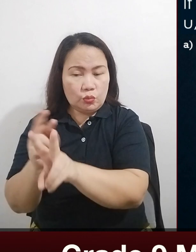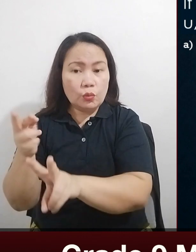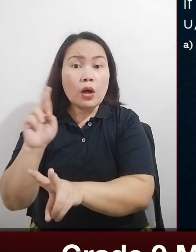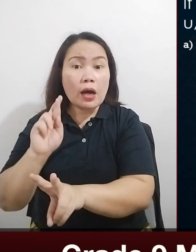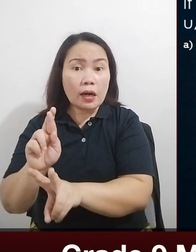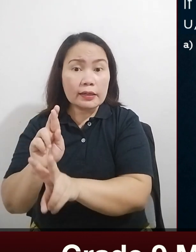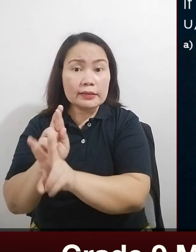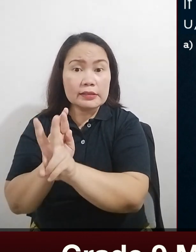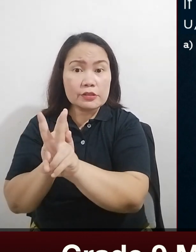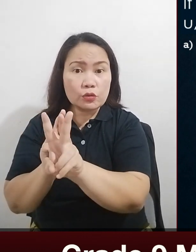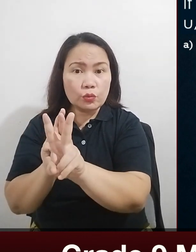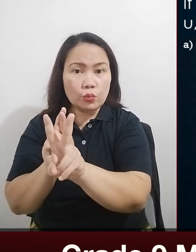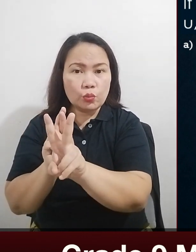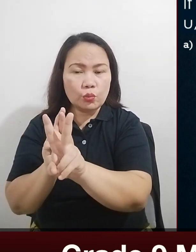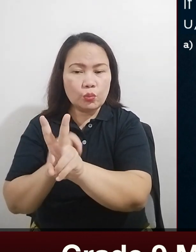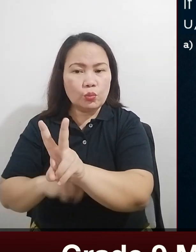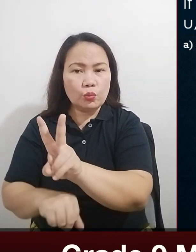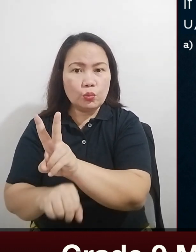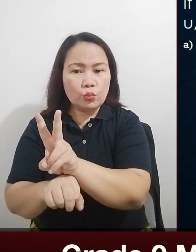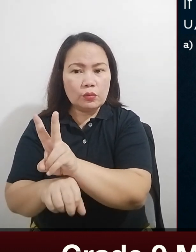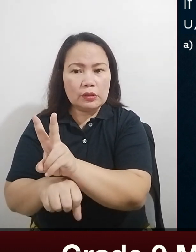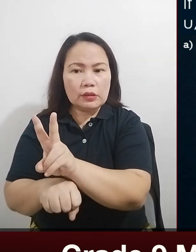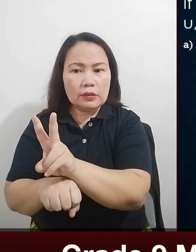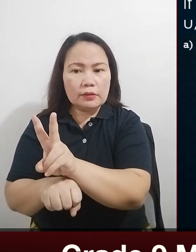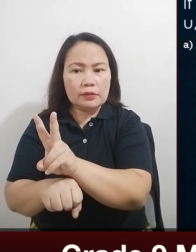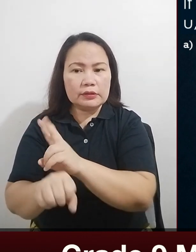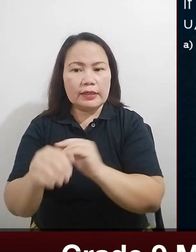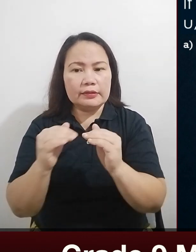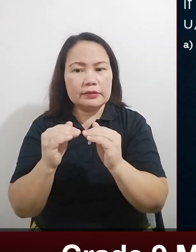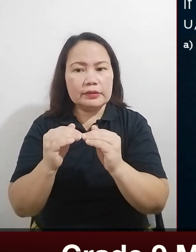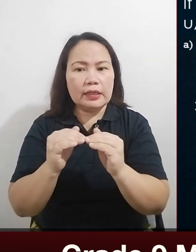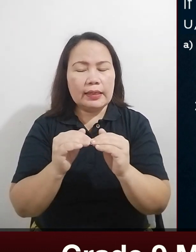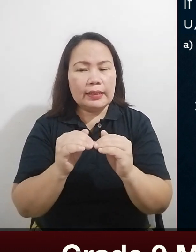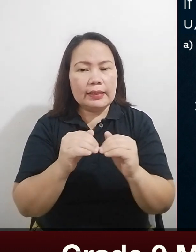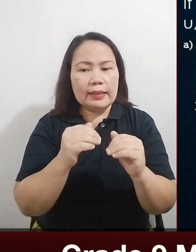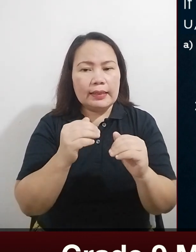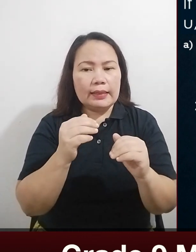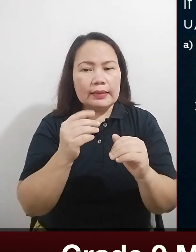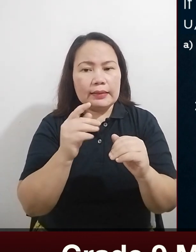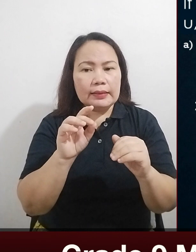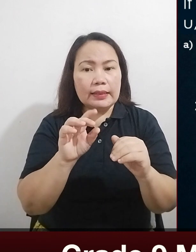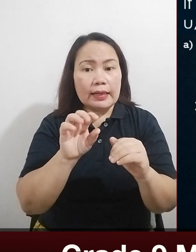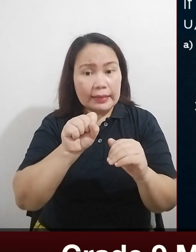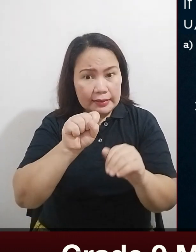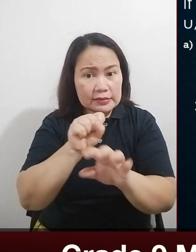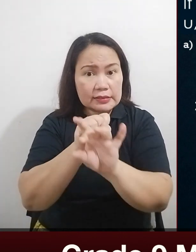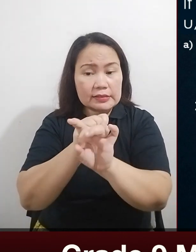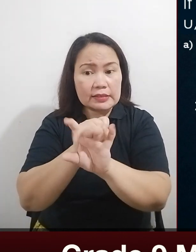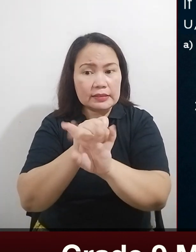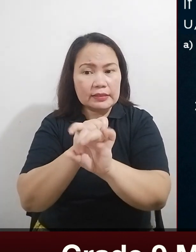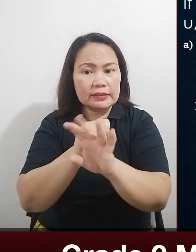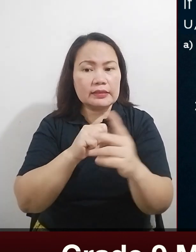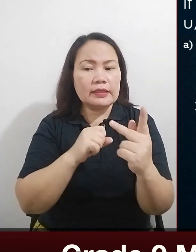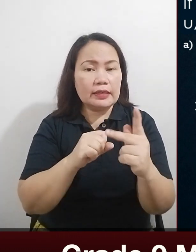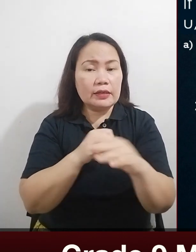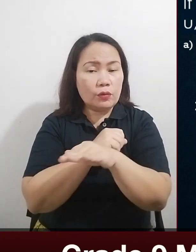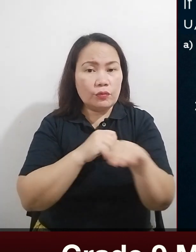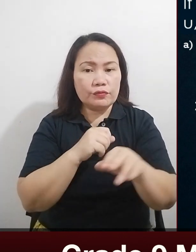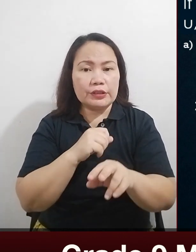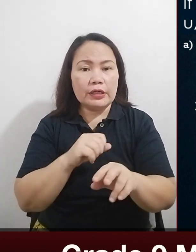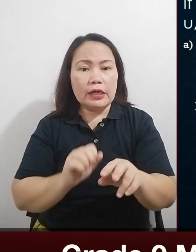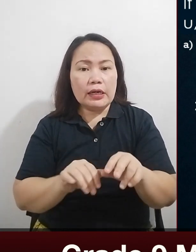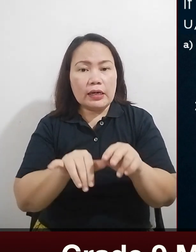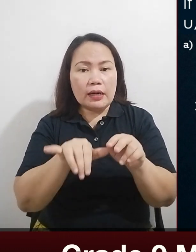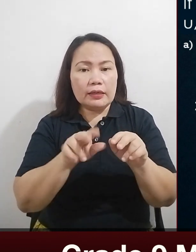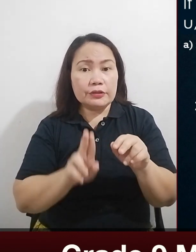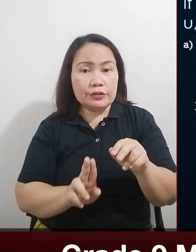constant of variation. So that is 2 equals 18k